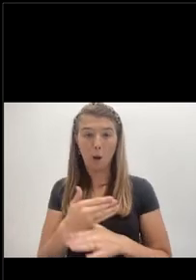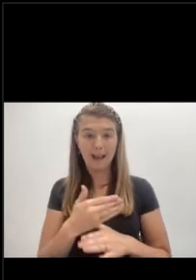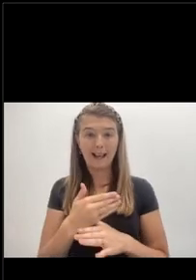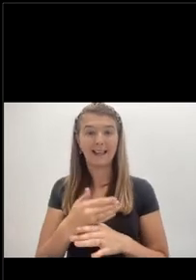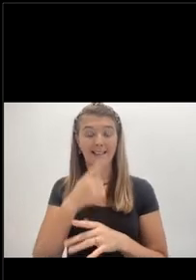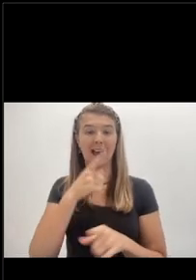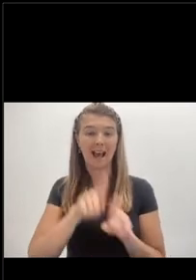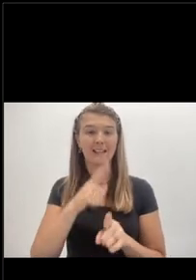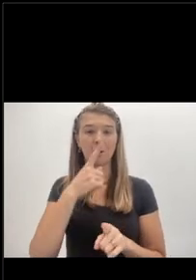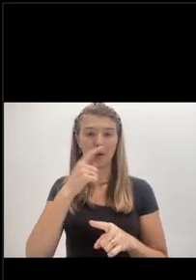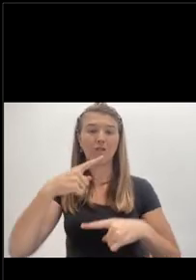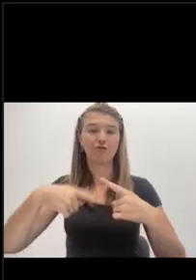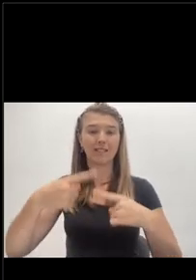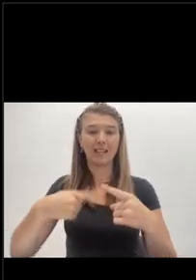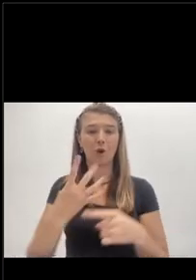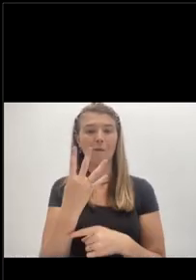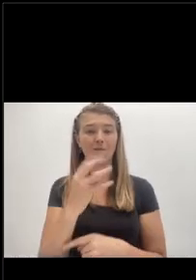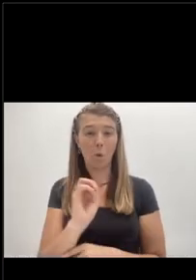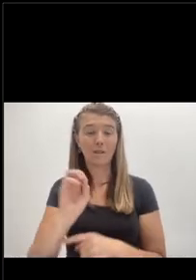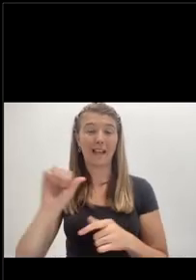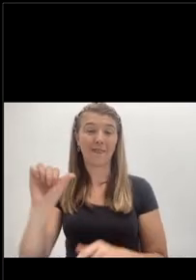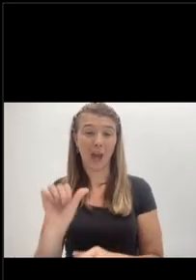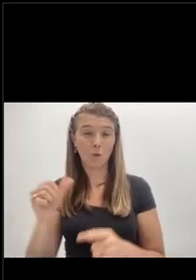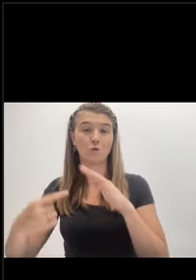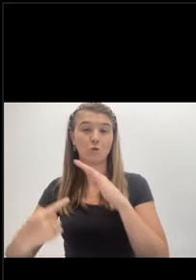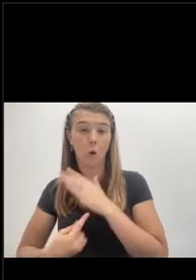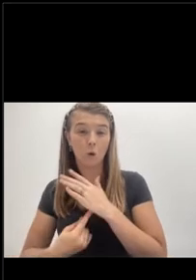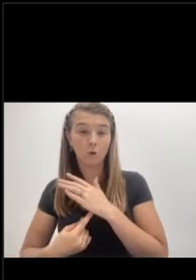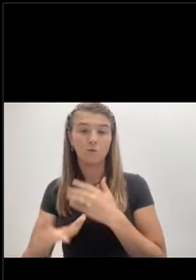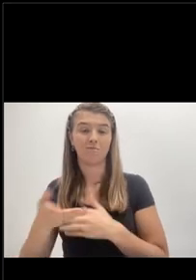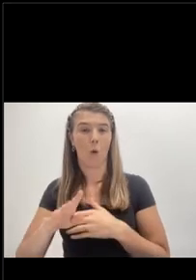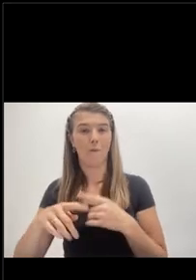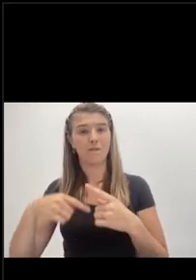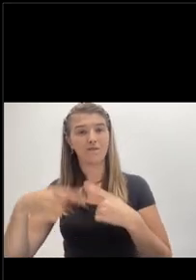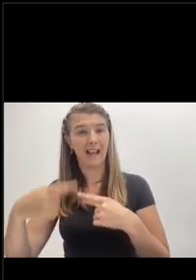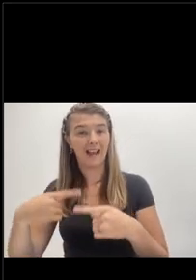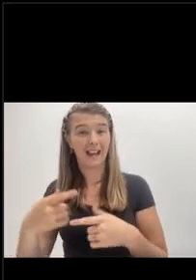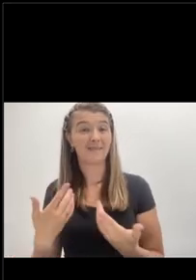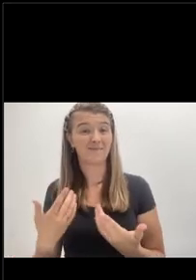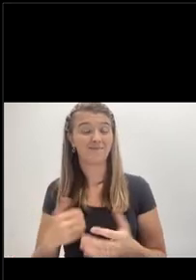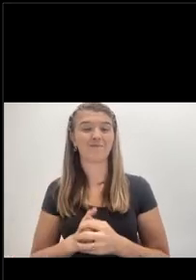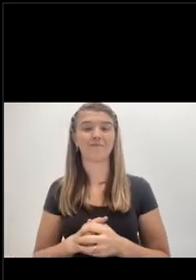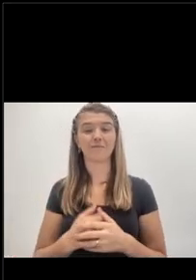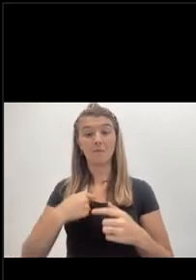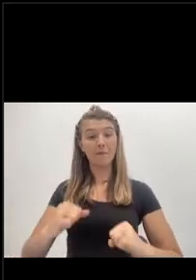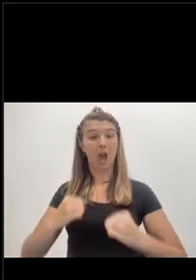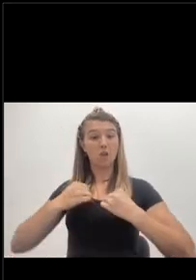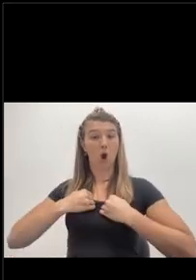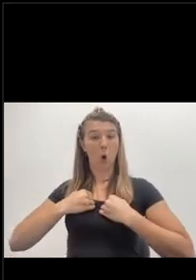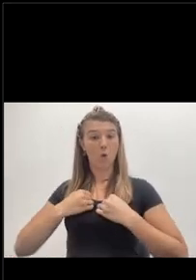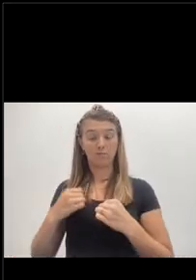and polyethylene. We have our own polymer recovery facility here, which means we can